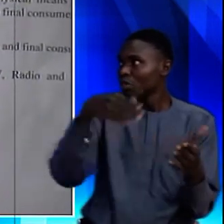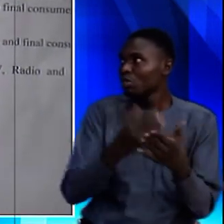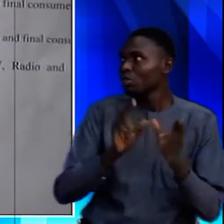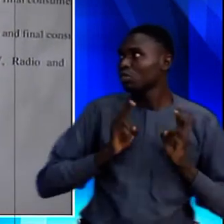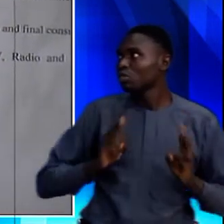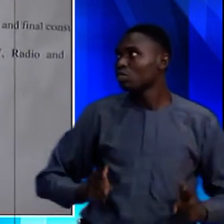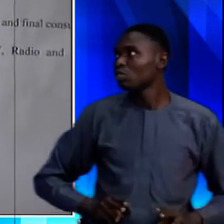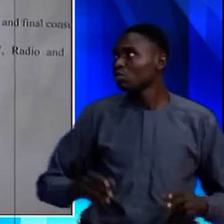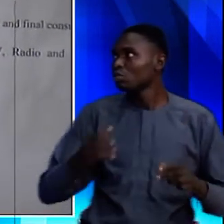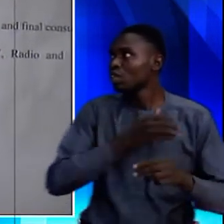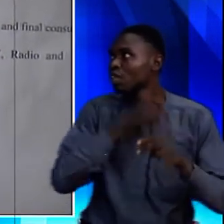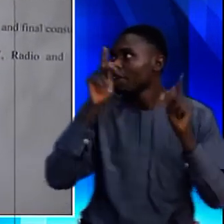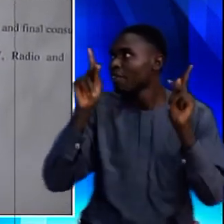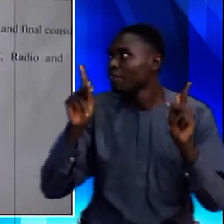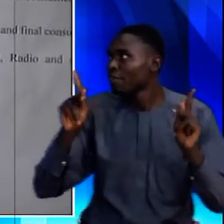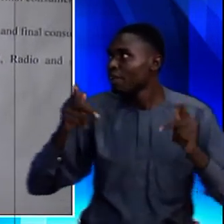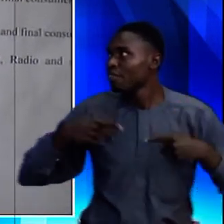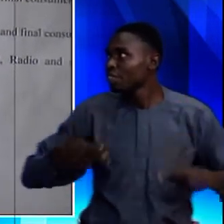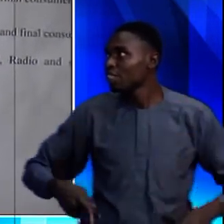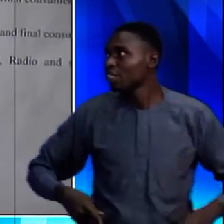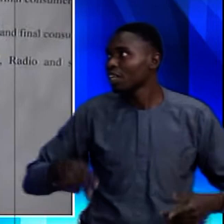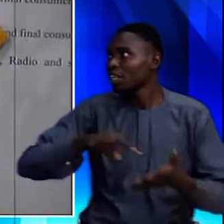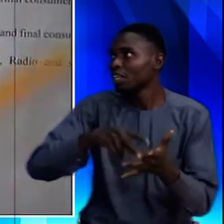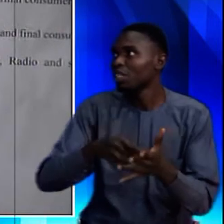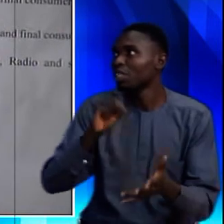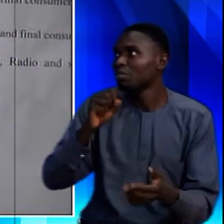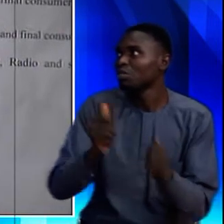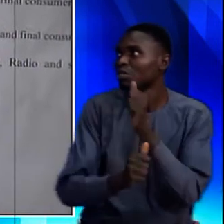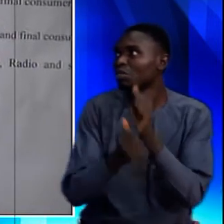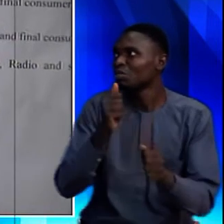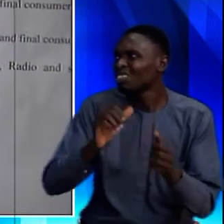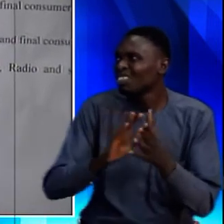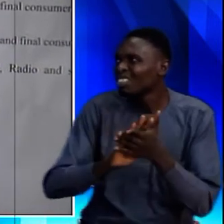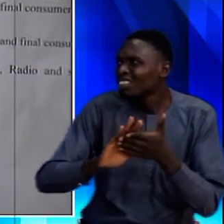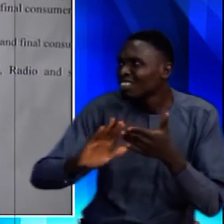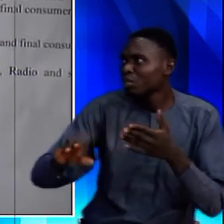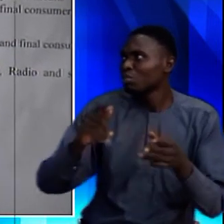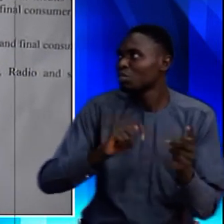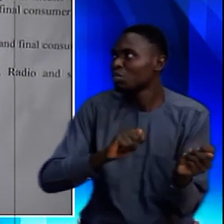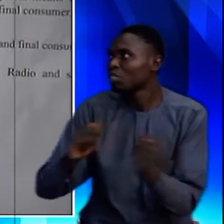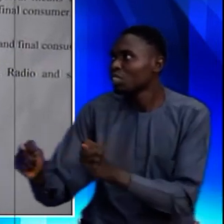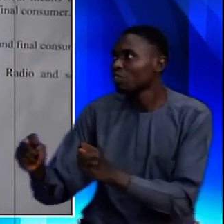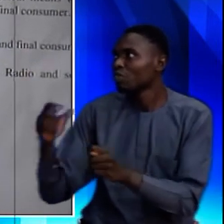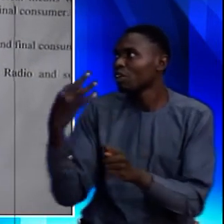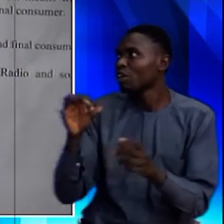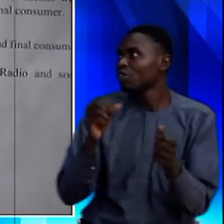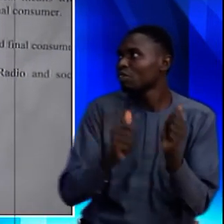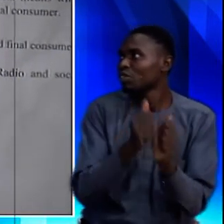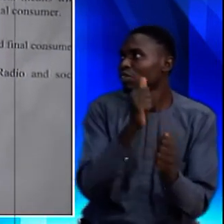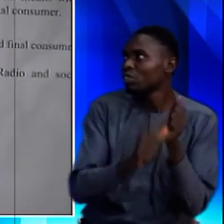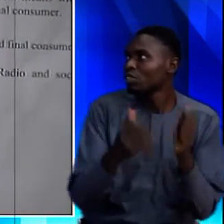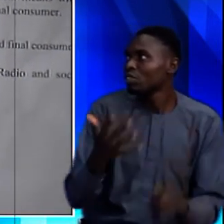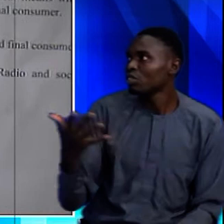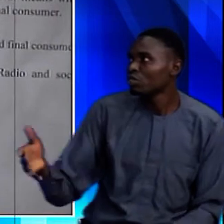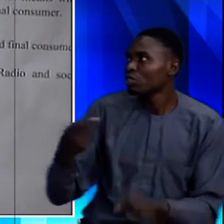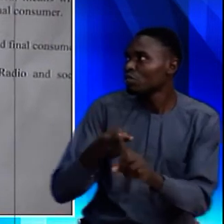which smooth the transfer of such goods from producer down to the final consumer, as we see here, isn't